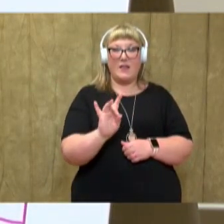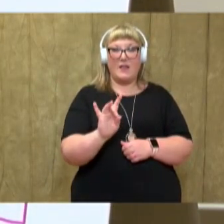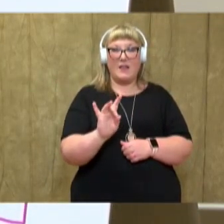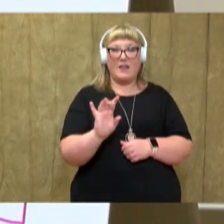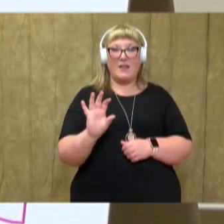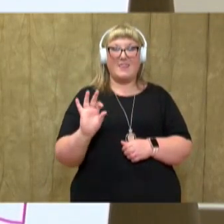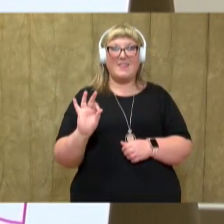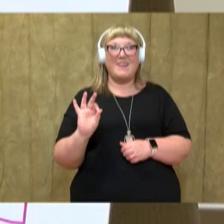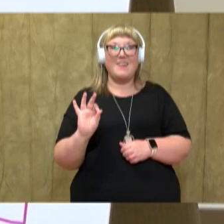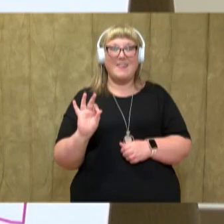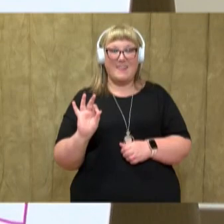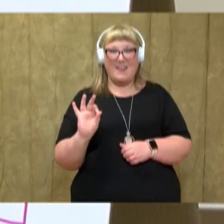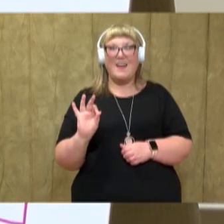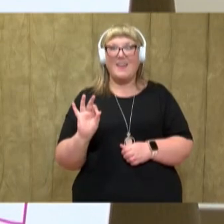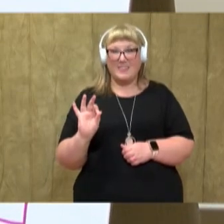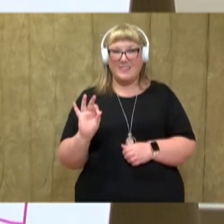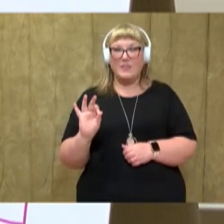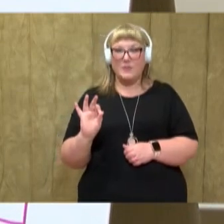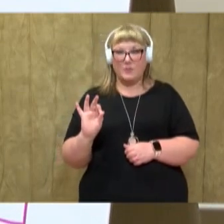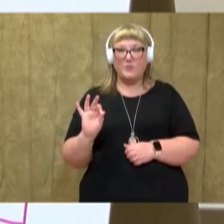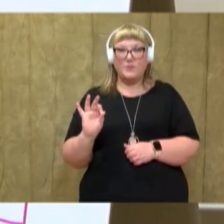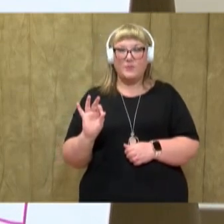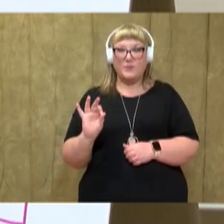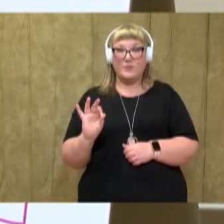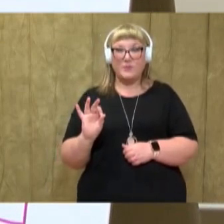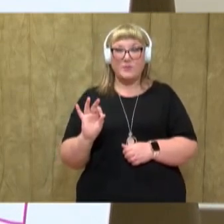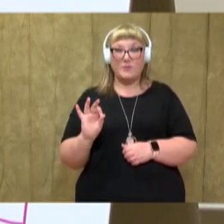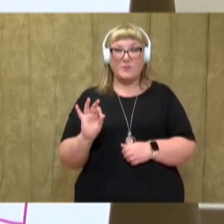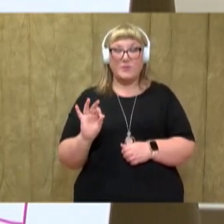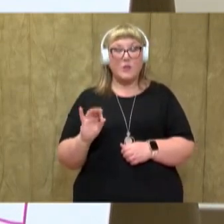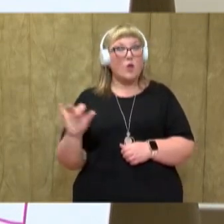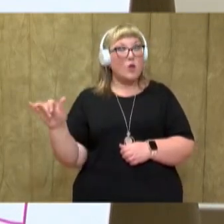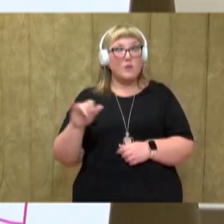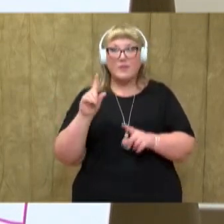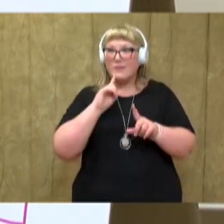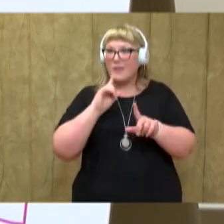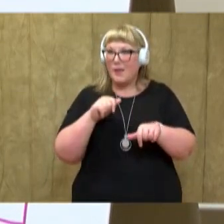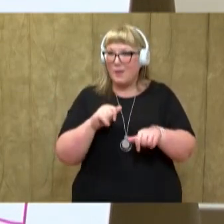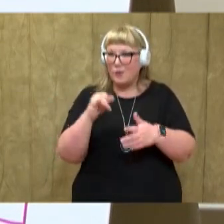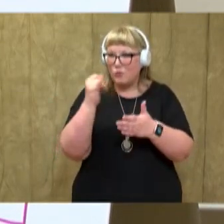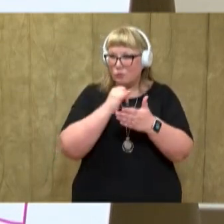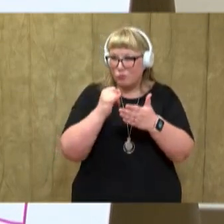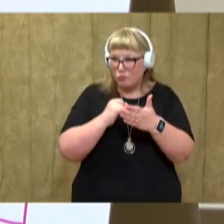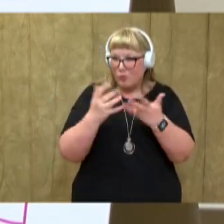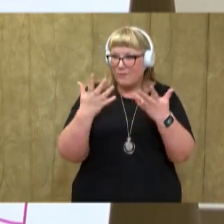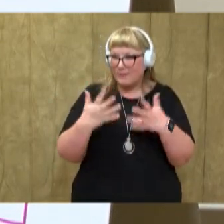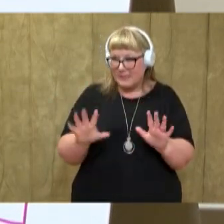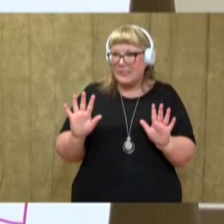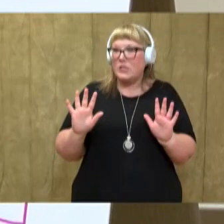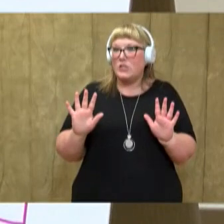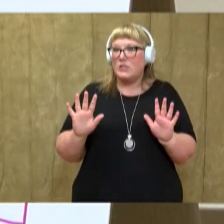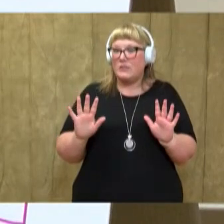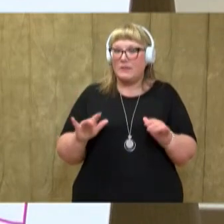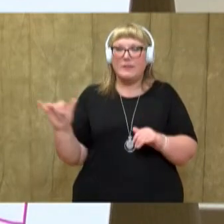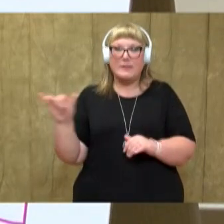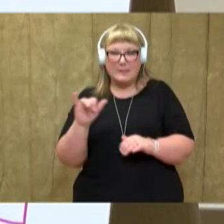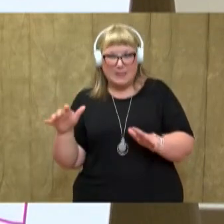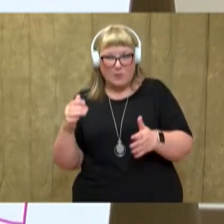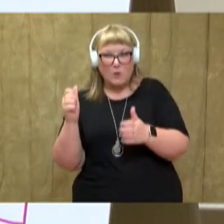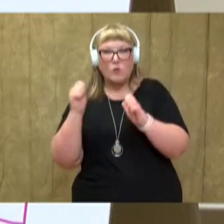7, 8, 9. Very good. So we got the same answer when we drew as we did when we acted it